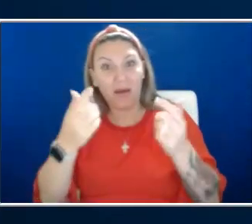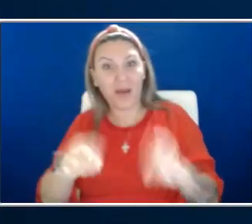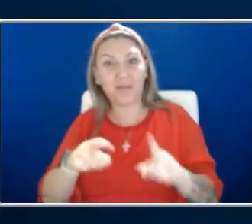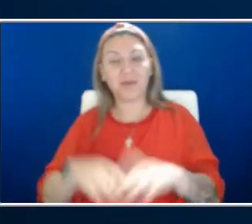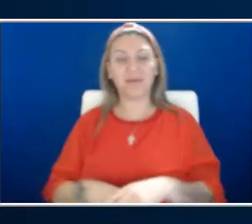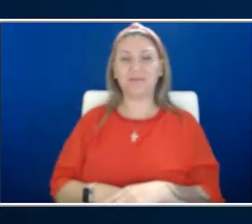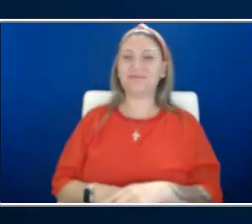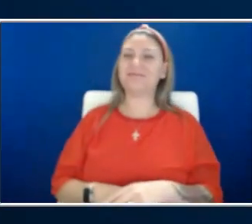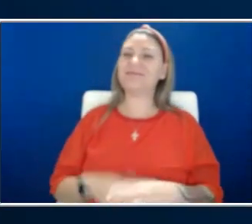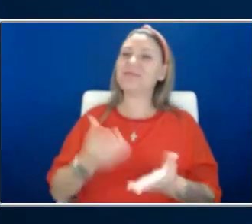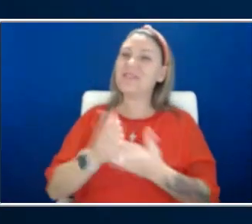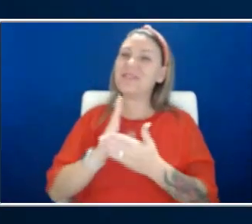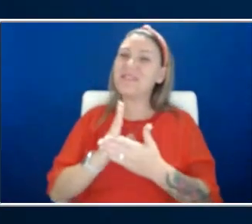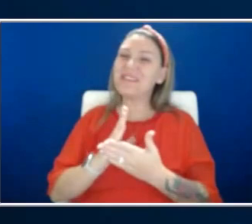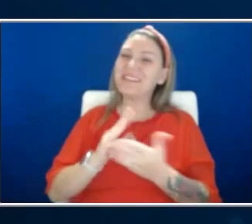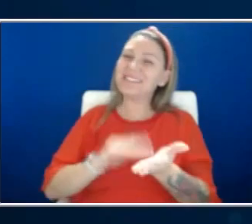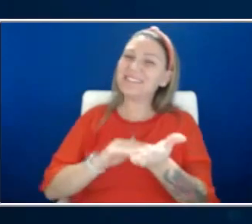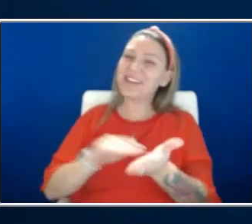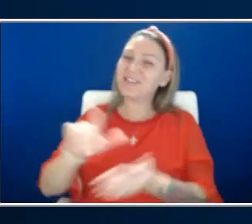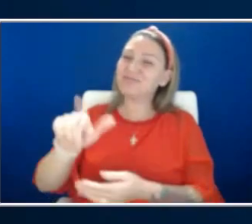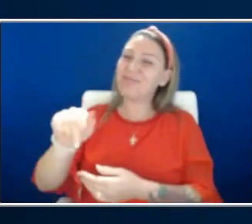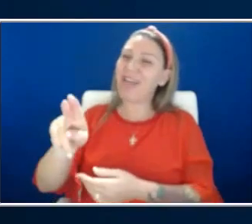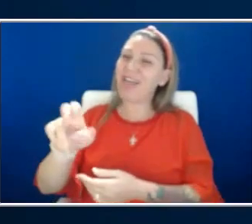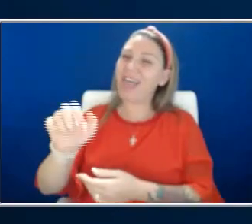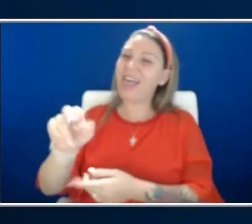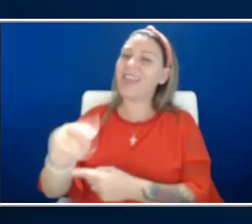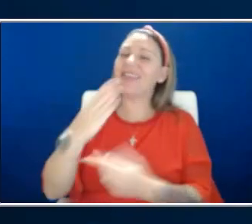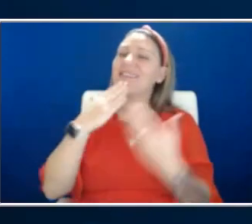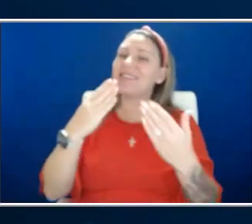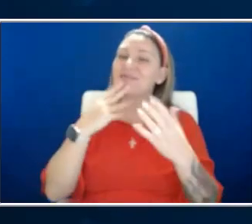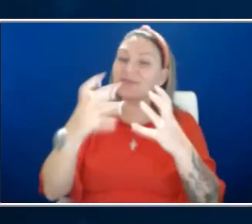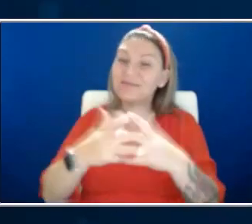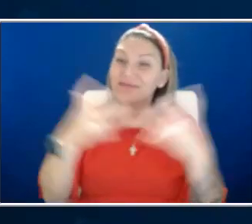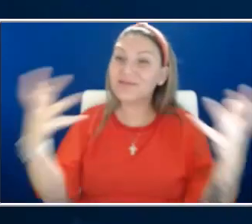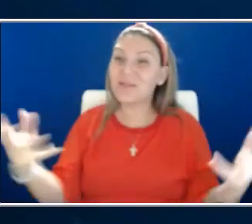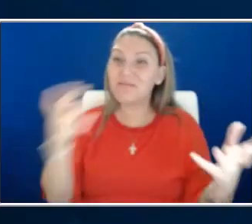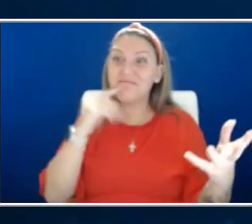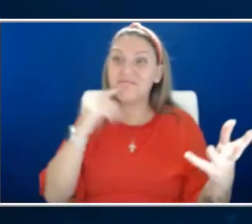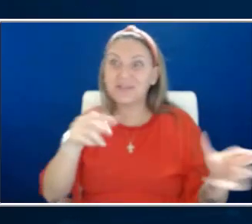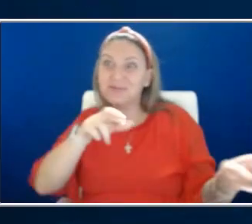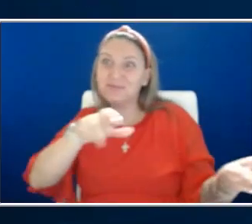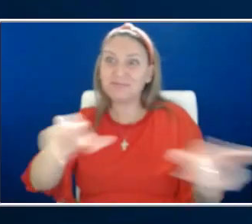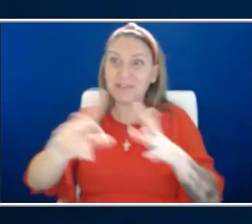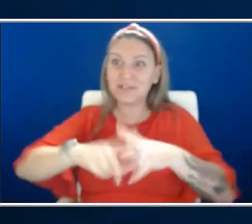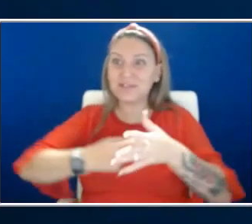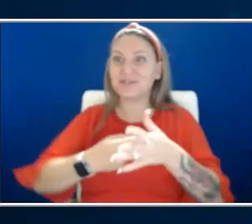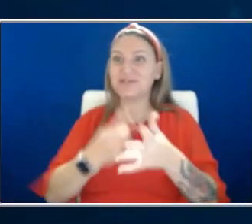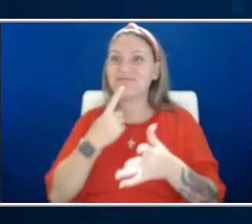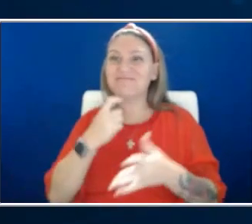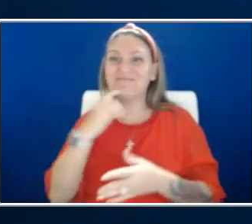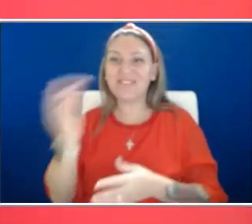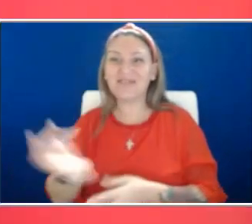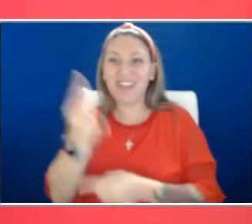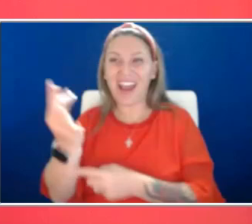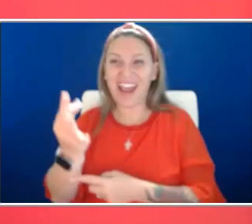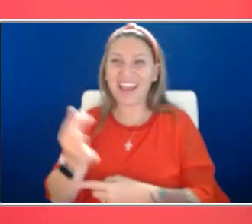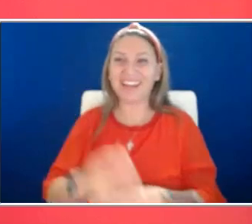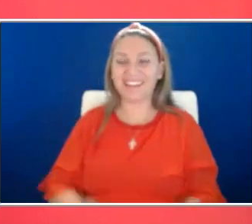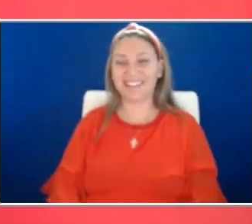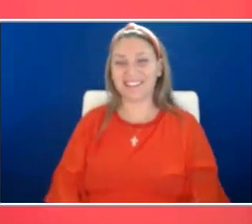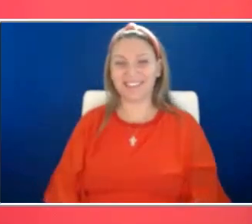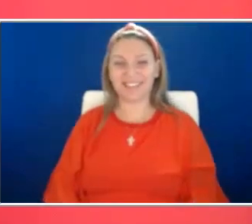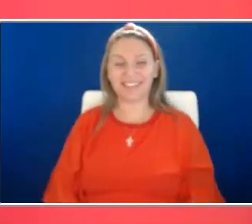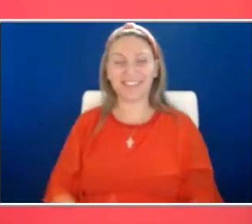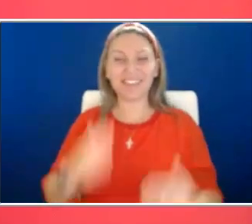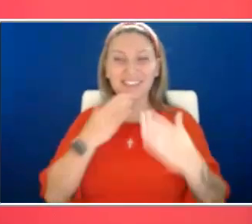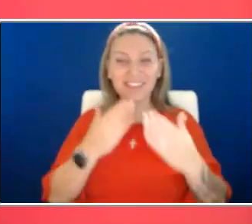so good to see you. Thank you. Thank you for being here and helping us kick off Red Friday. You betcha. Thank you. Thanks so much. Okay,